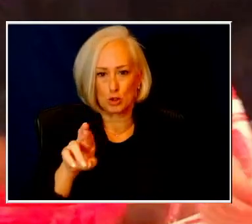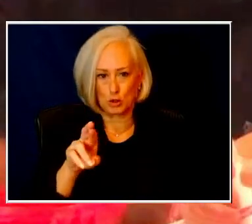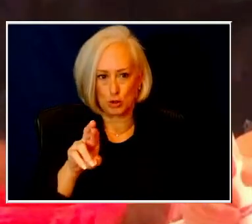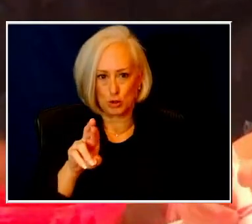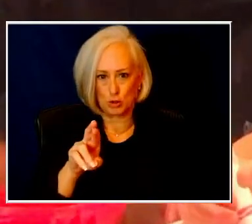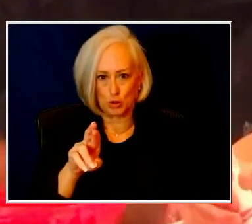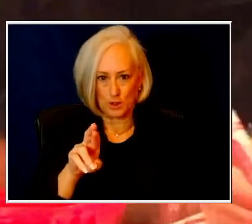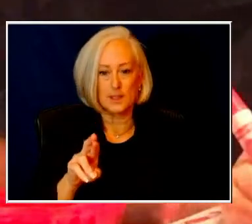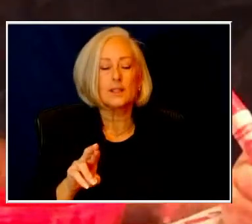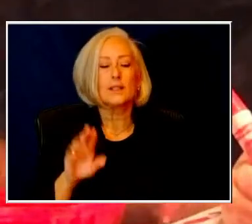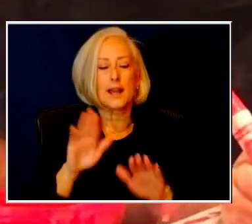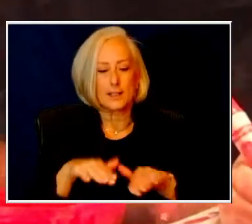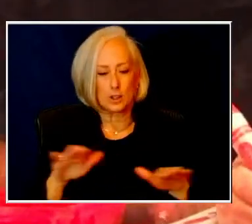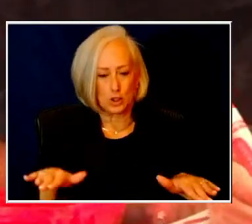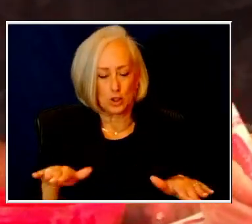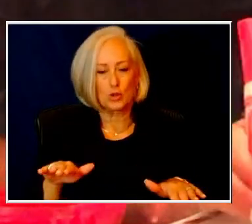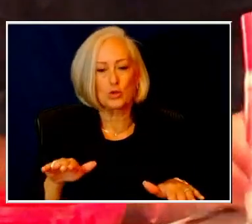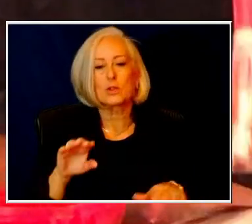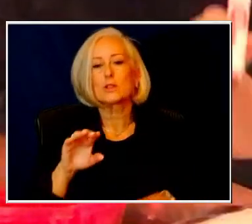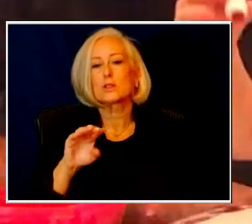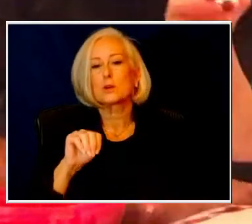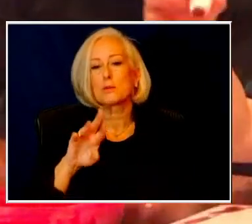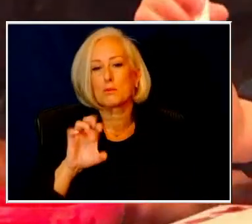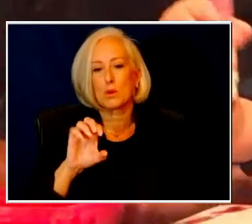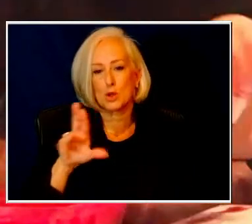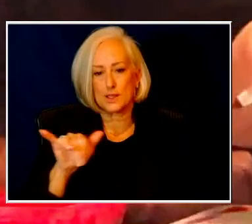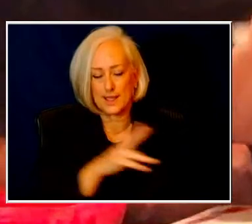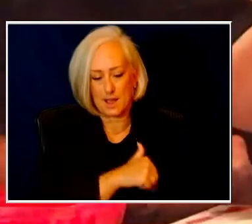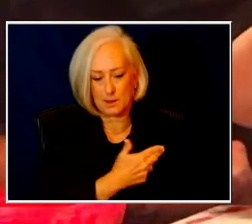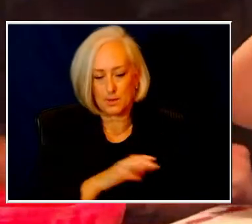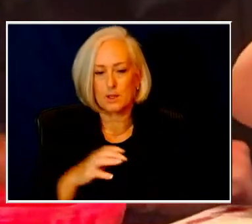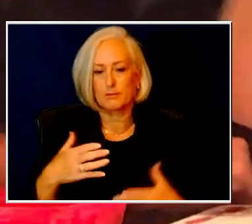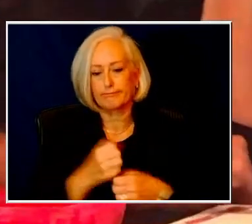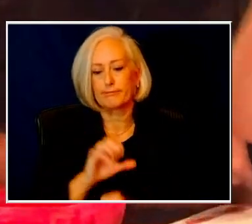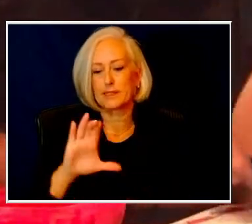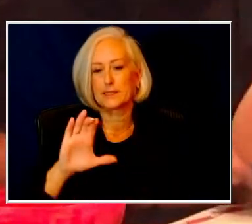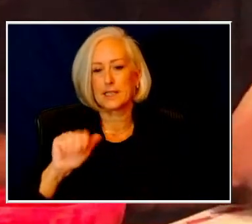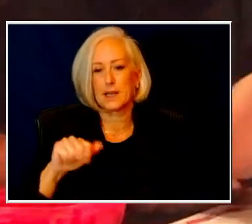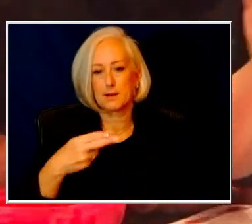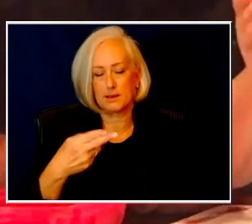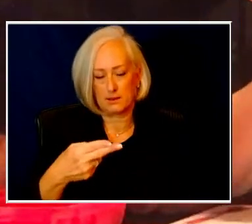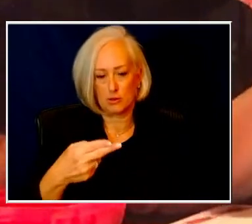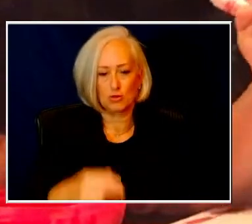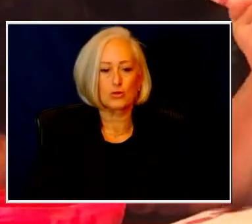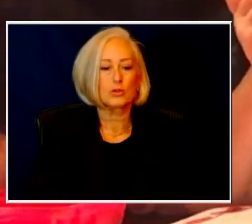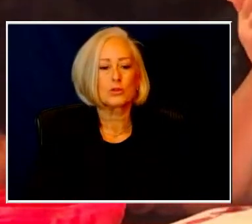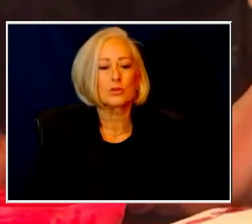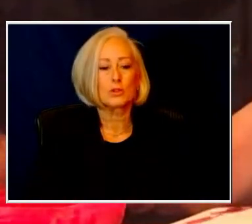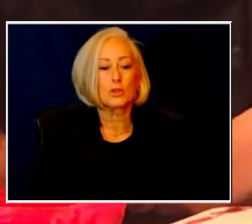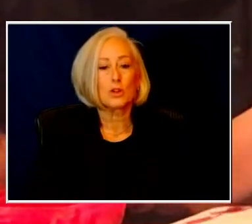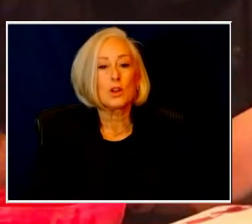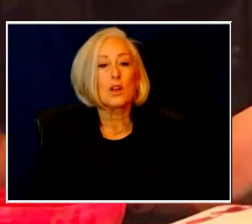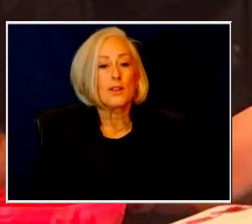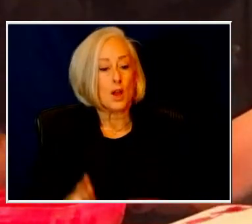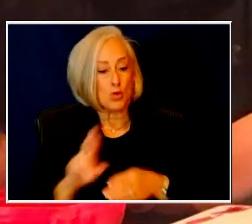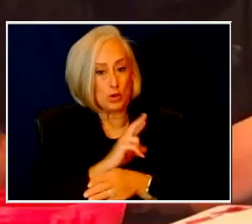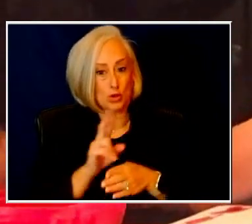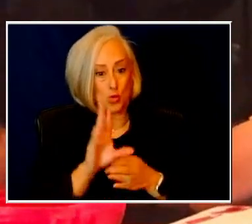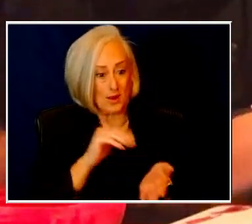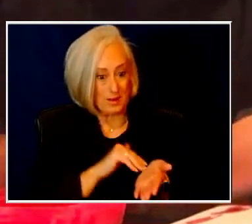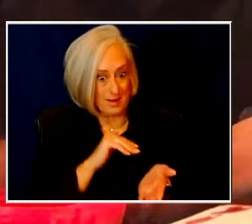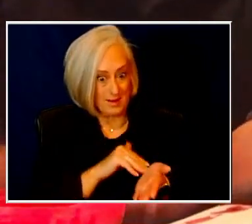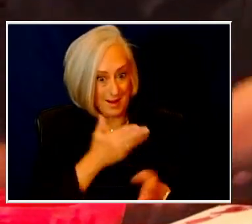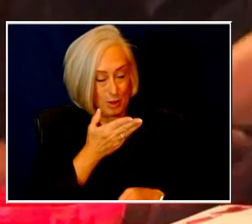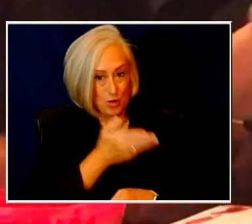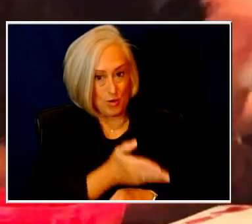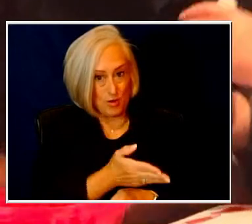at Children's Mercy. And the kind of cool part of the story is that there was a resident with Dr. Thedinger, I'm